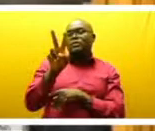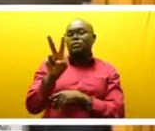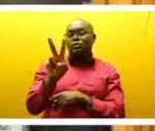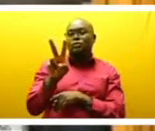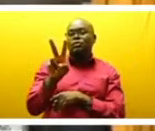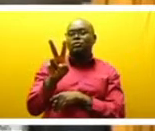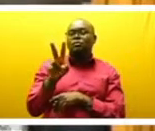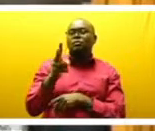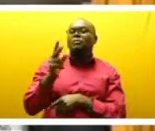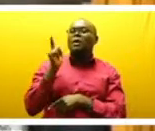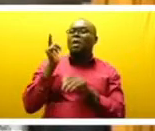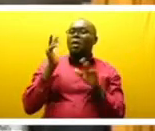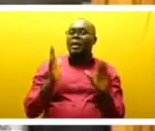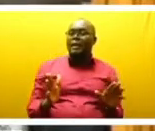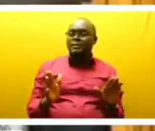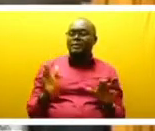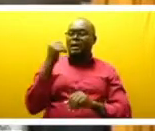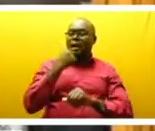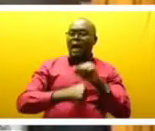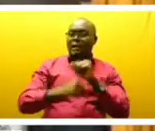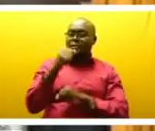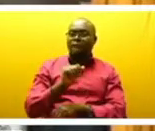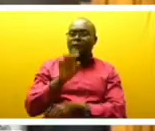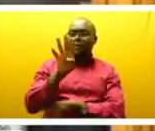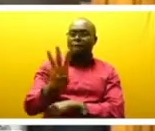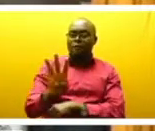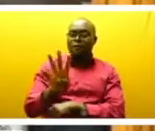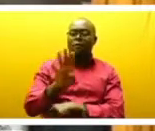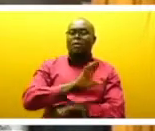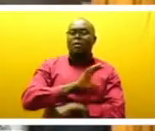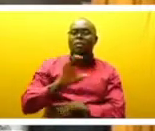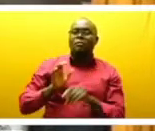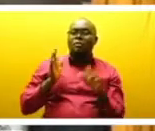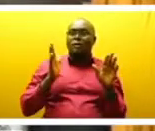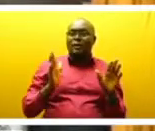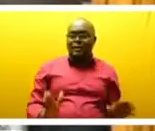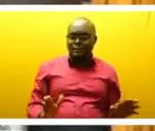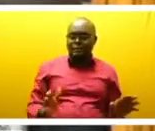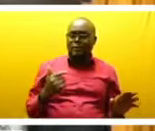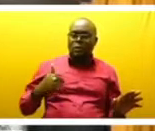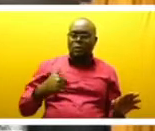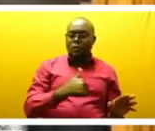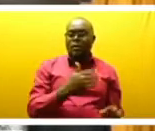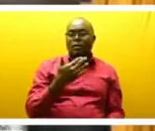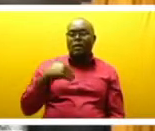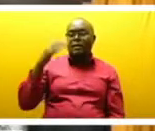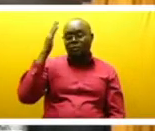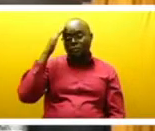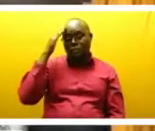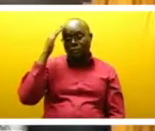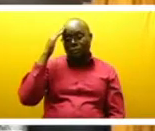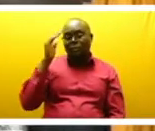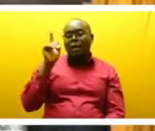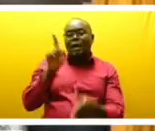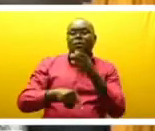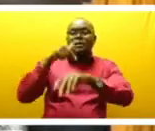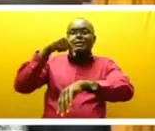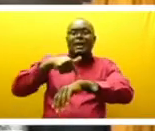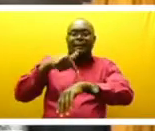counsel acting for the 4 commissioners. And we would like to know at what